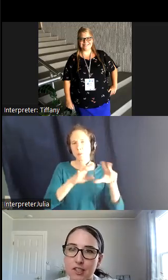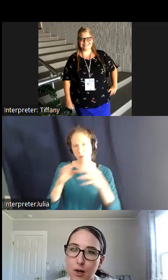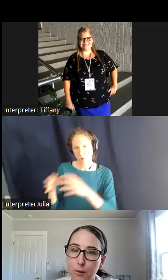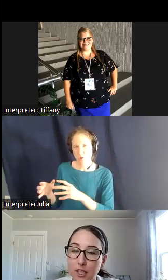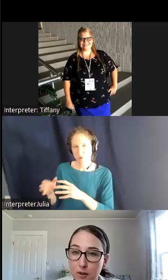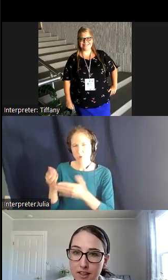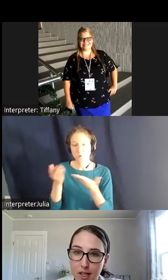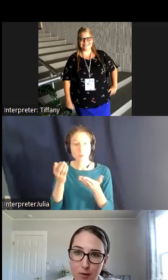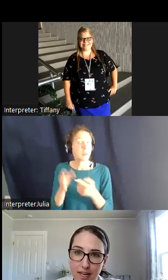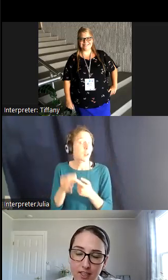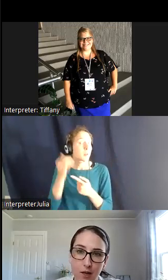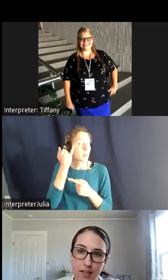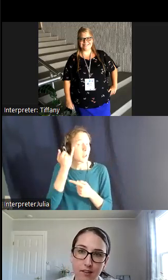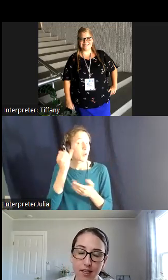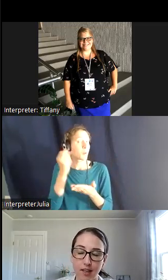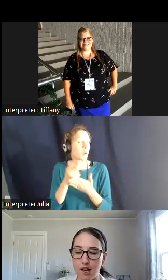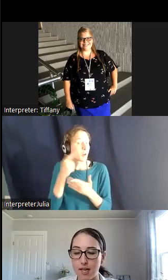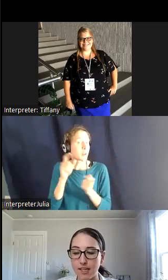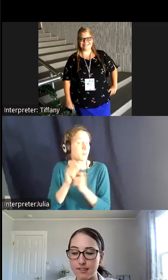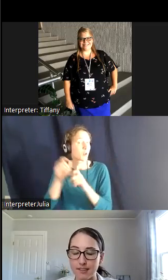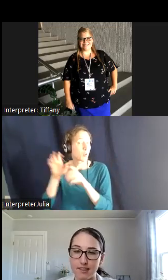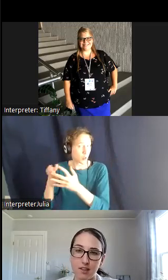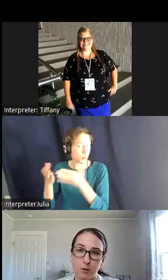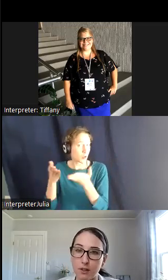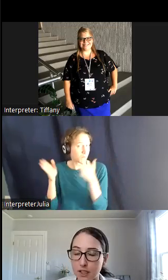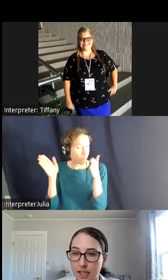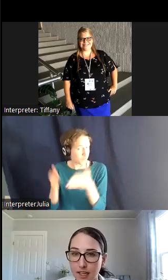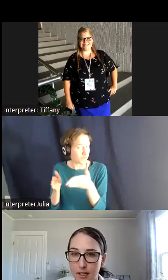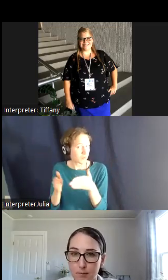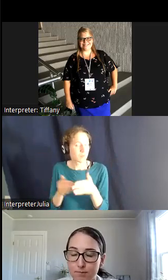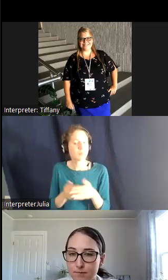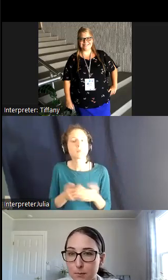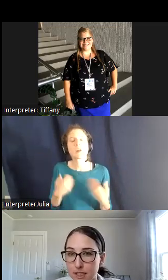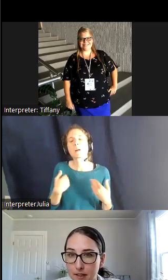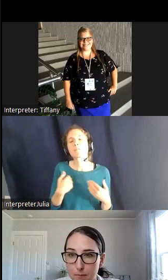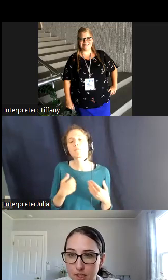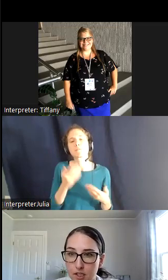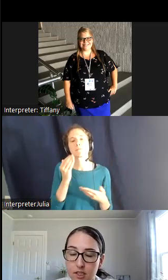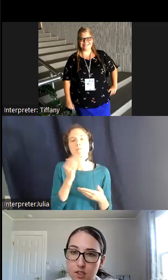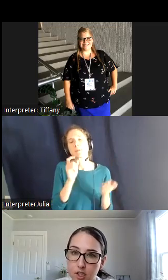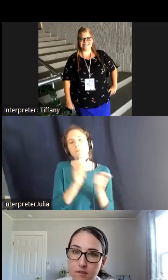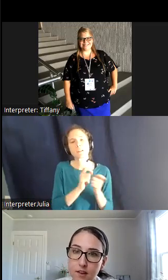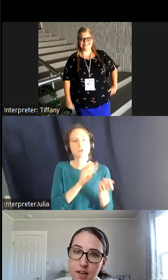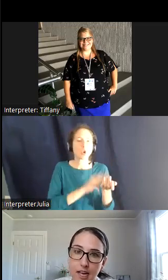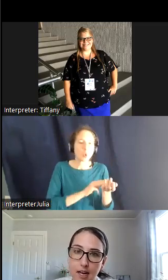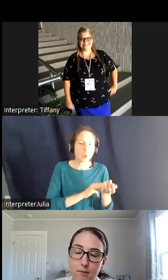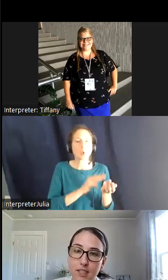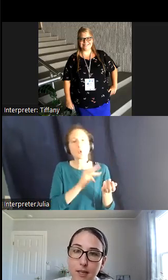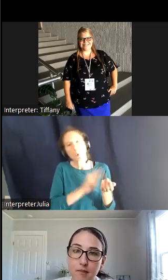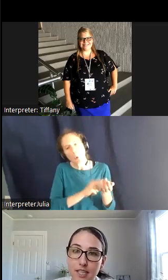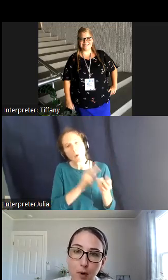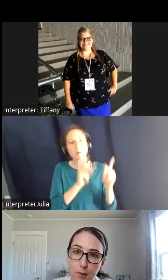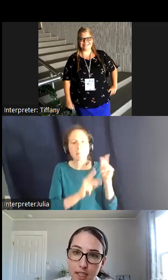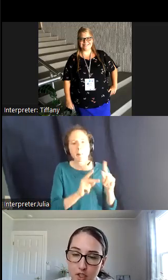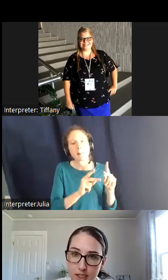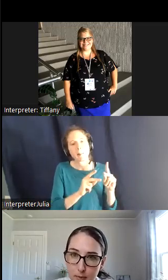populations. So we know that there are providers out there that exist with really specific missions to serve some